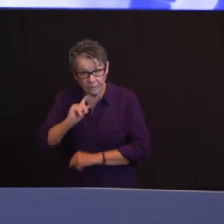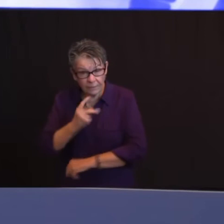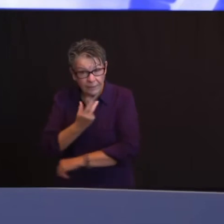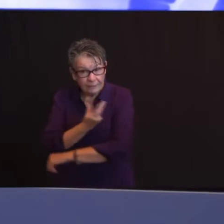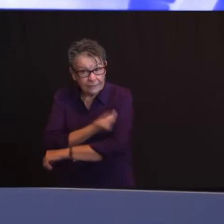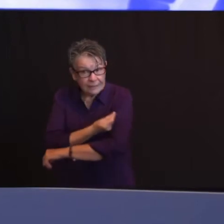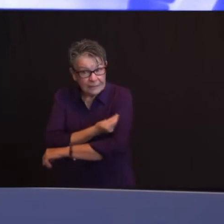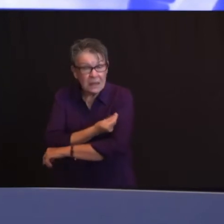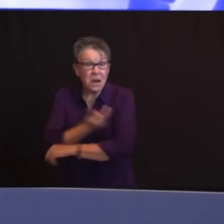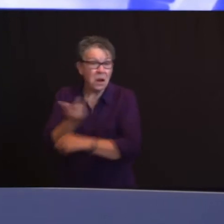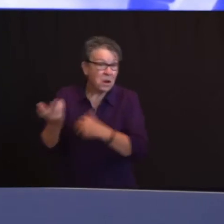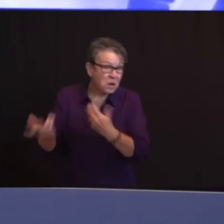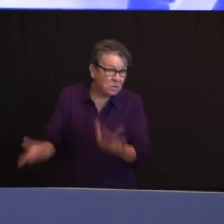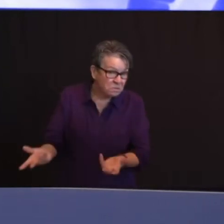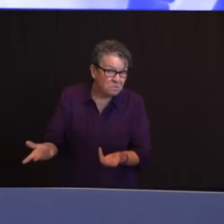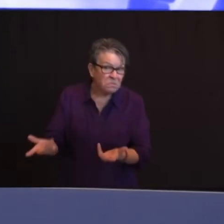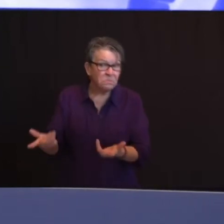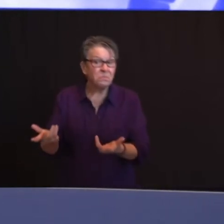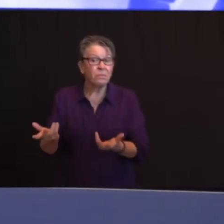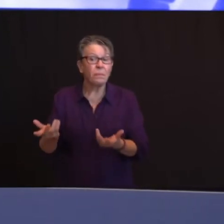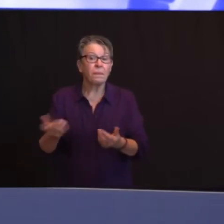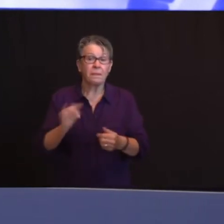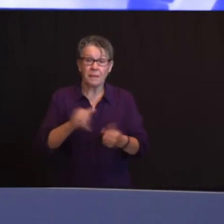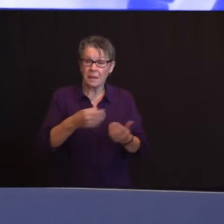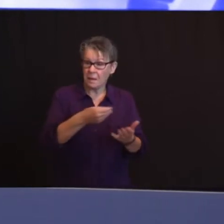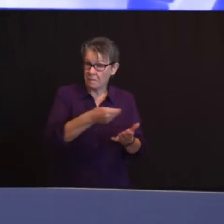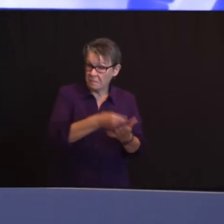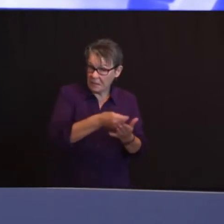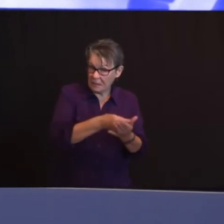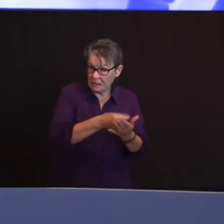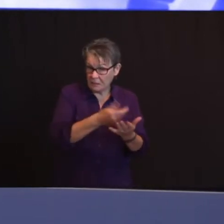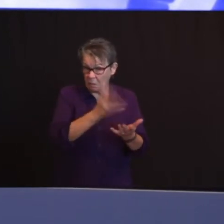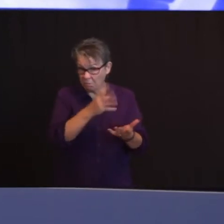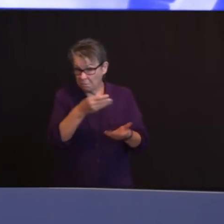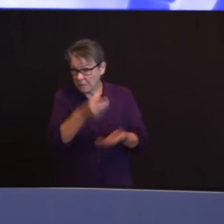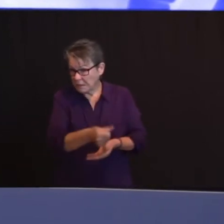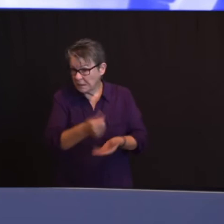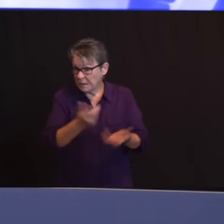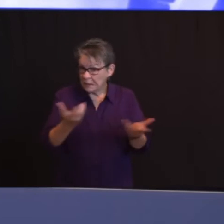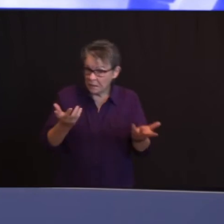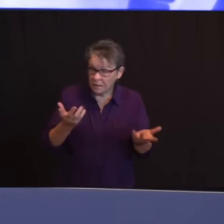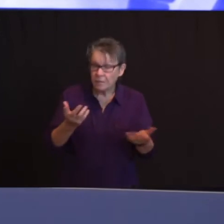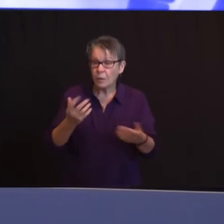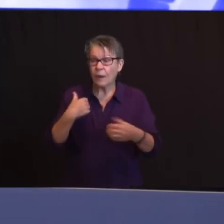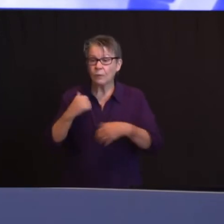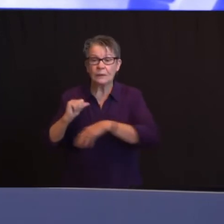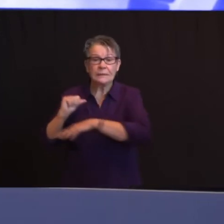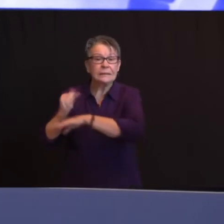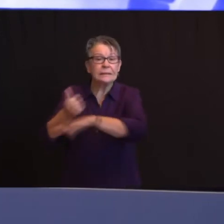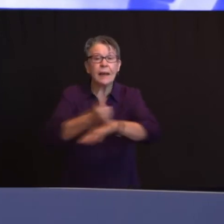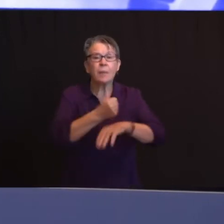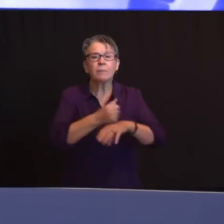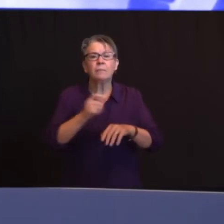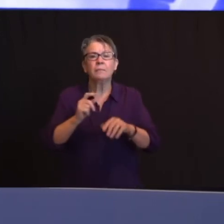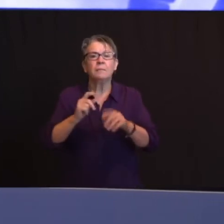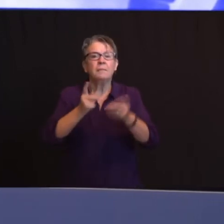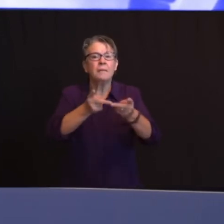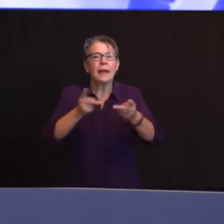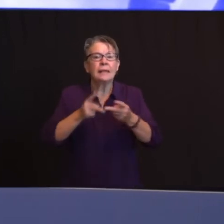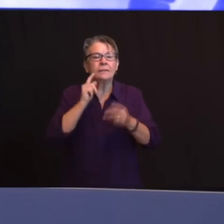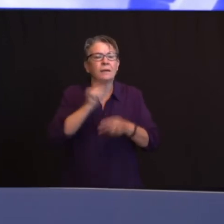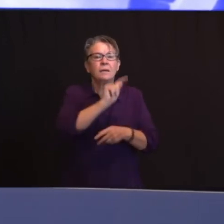a vaccination site and to get the shot in the arm. We know the reimbursement level, and we know there's a delta between what